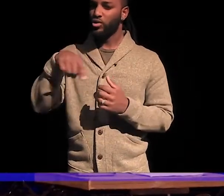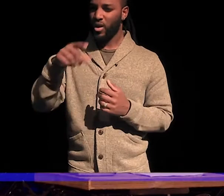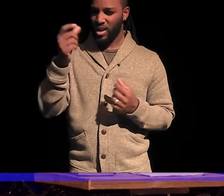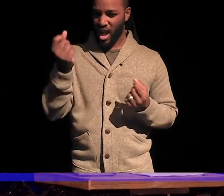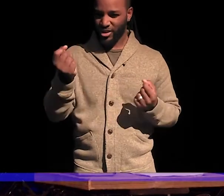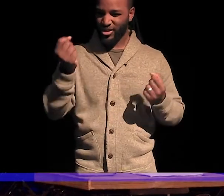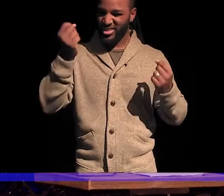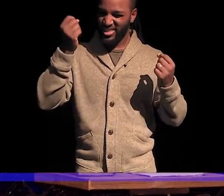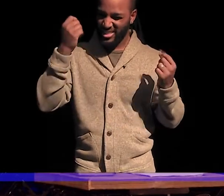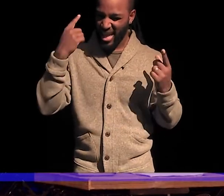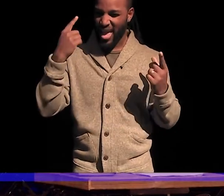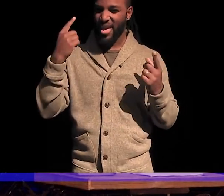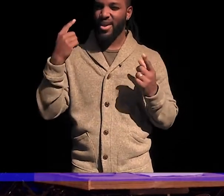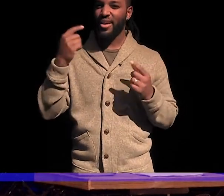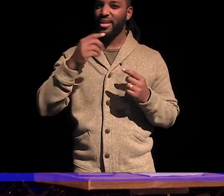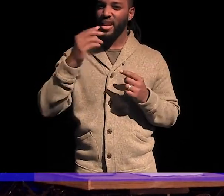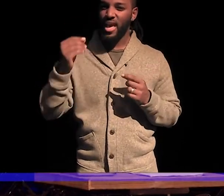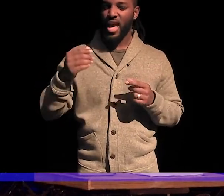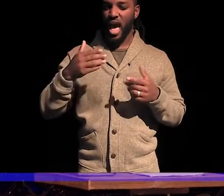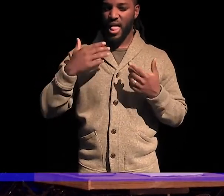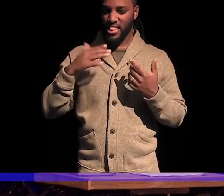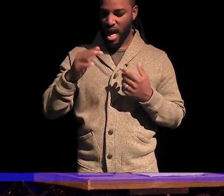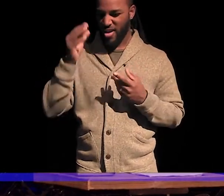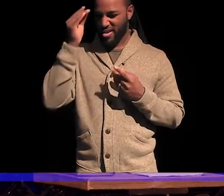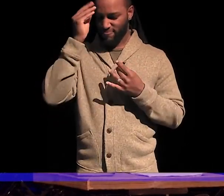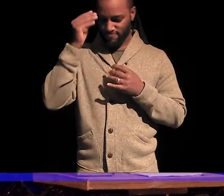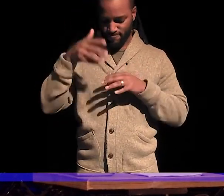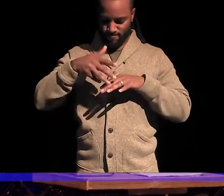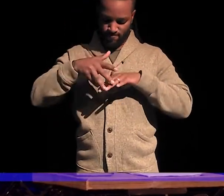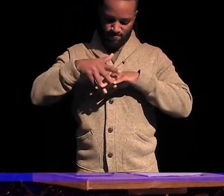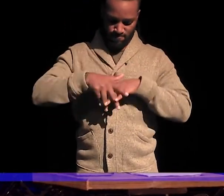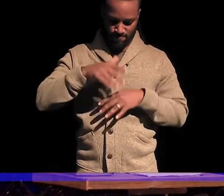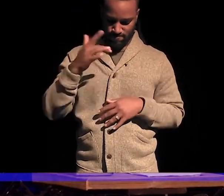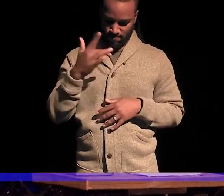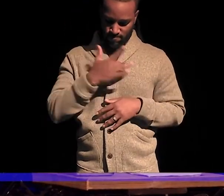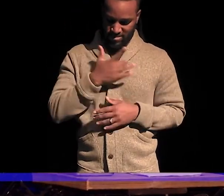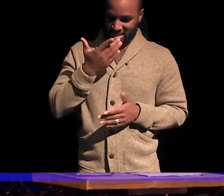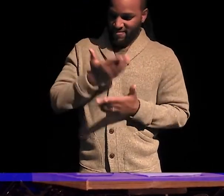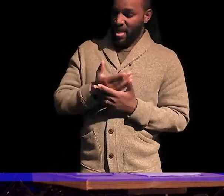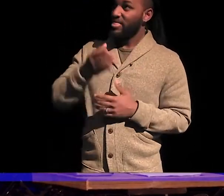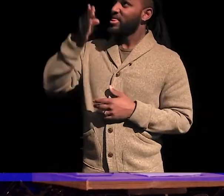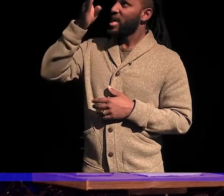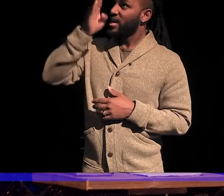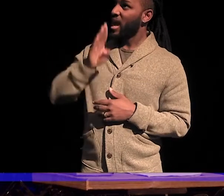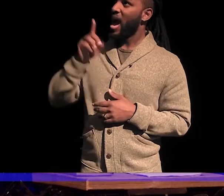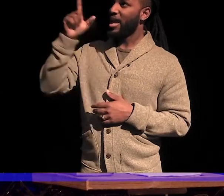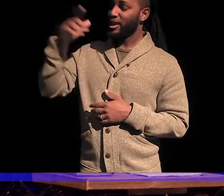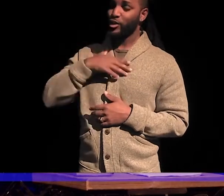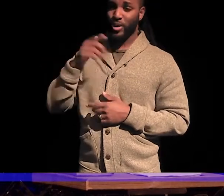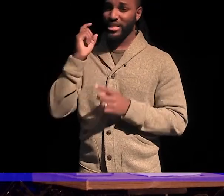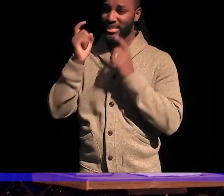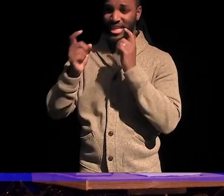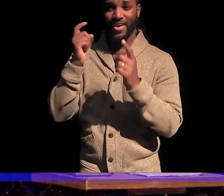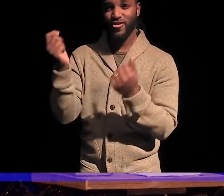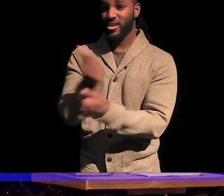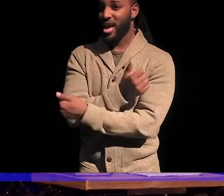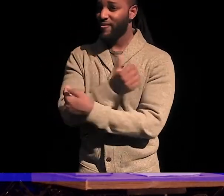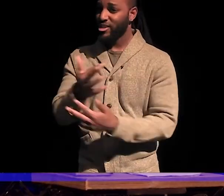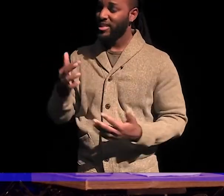and get acquainted and allow it to settle upon your heart. The fact that God is well willing to give you everything that he